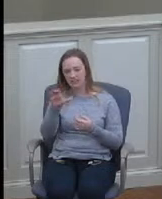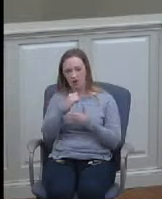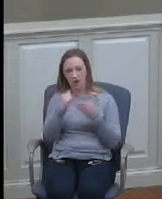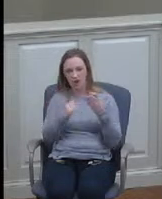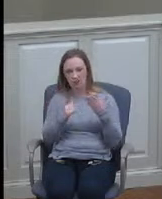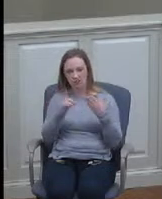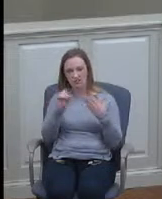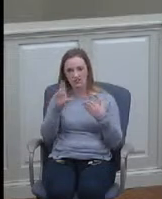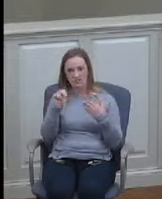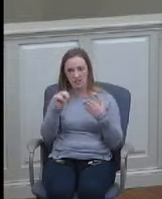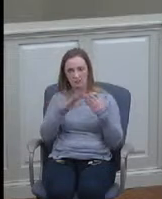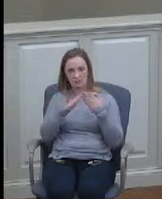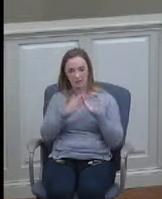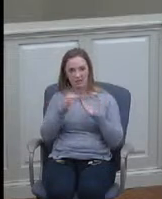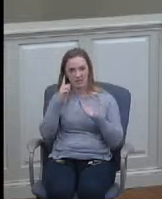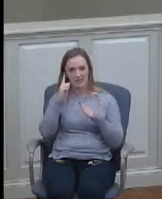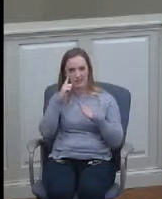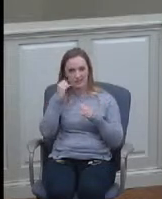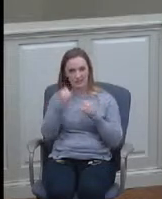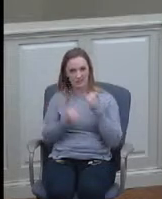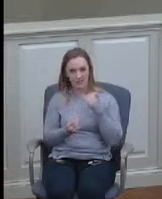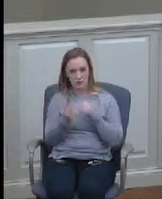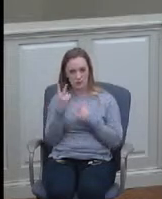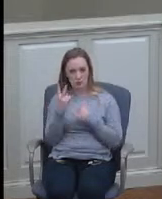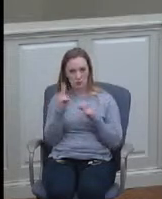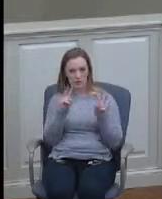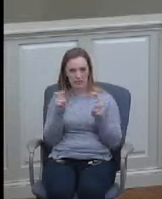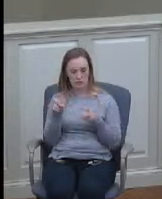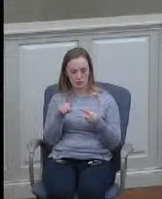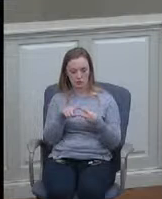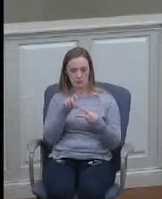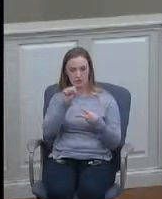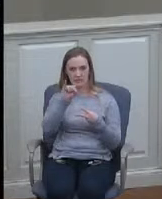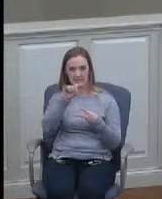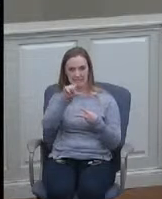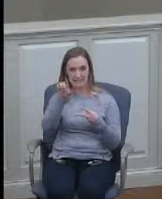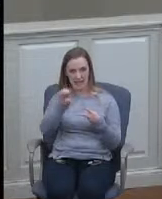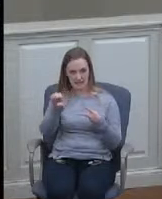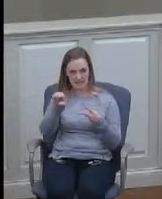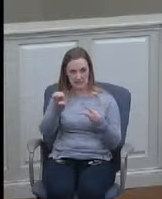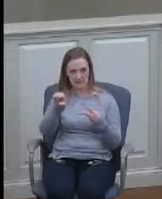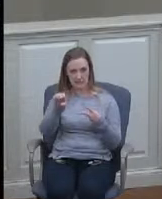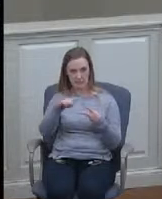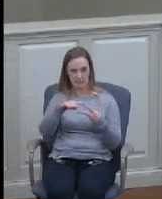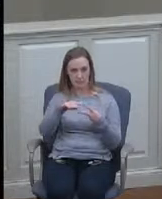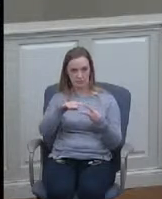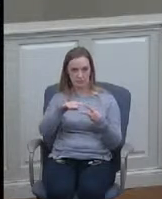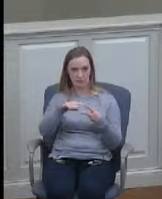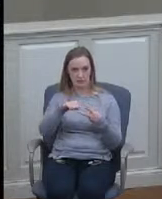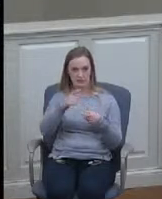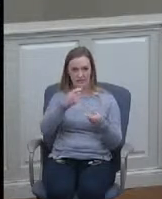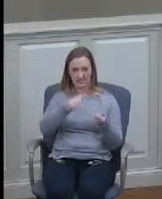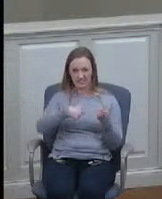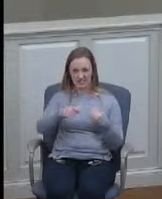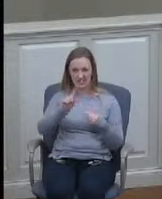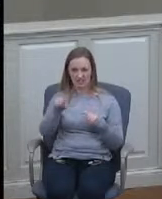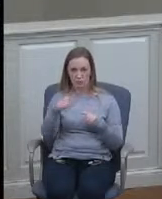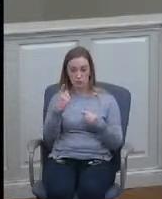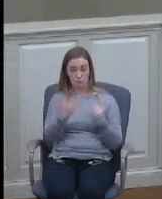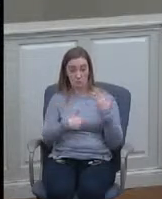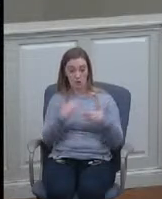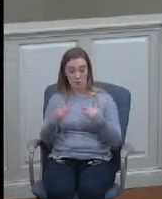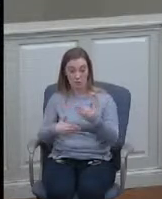think those last issues of size, Yes. as opposed to just process, are really